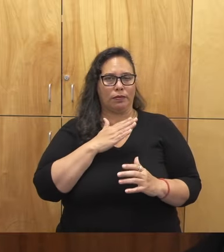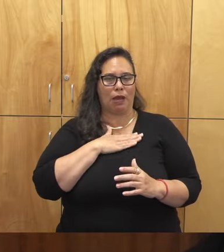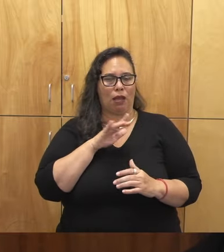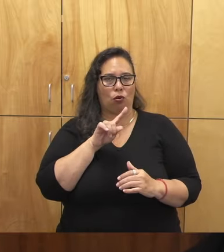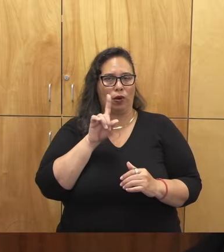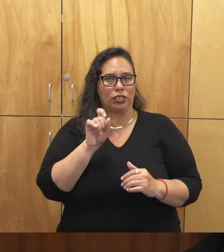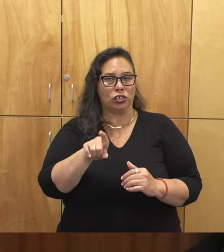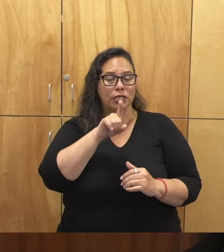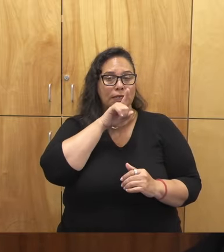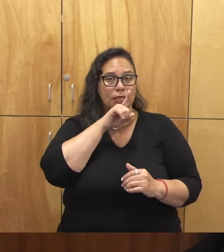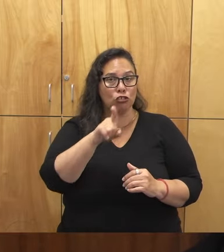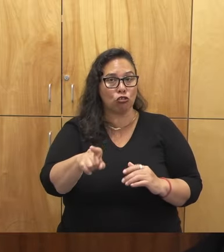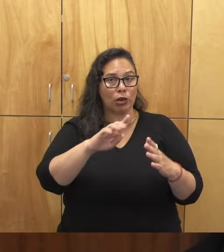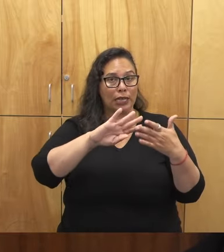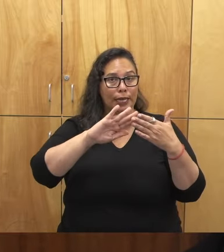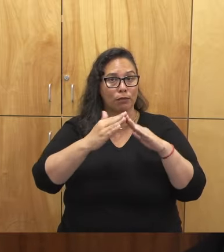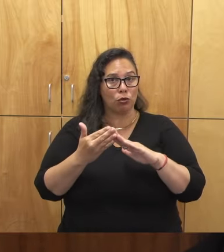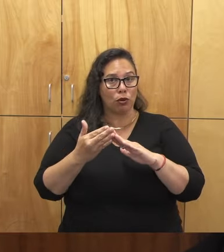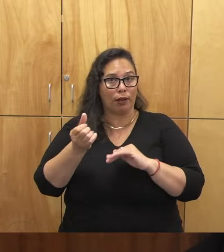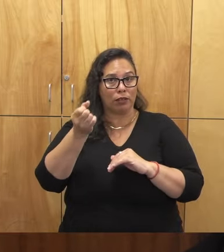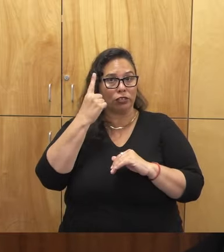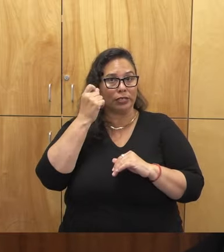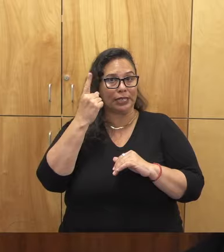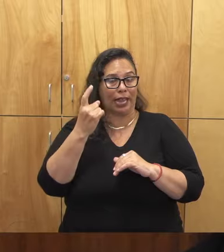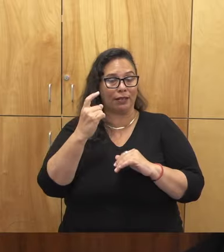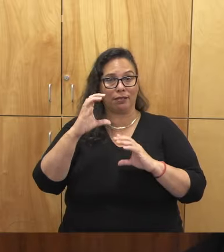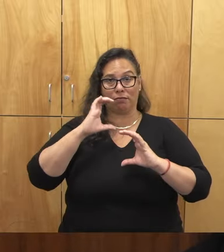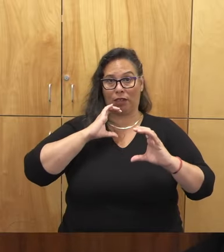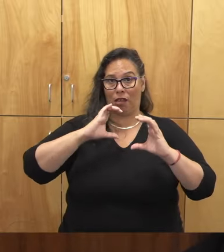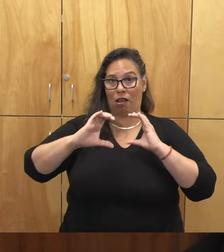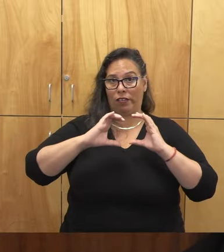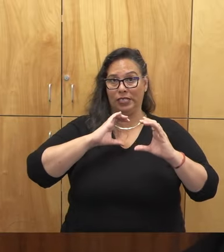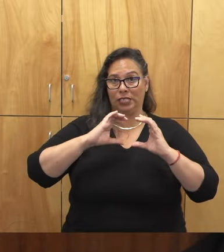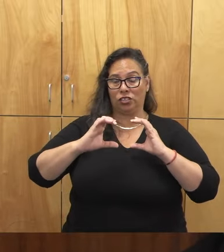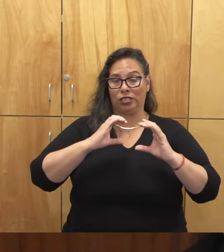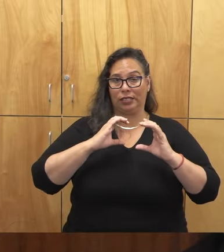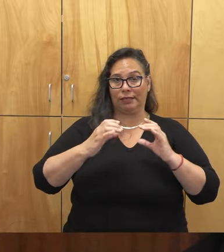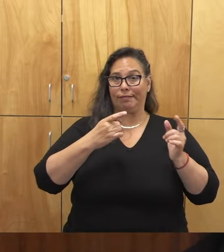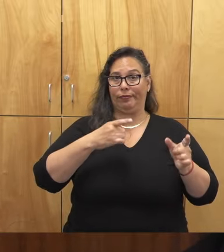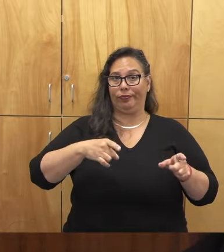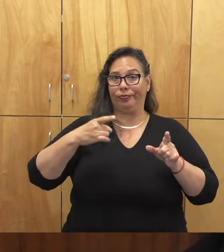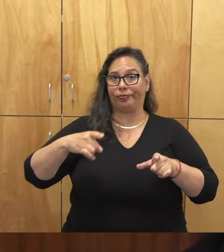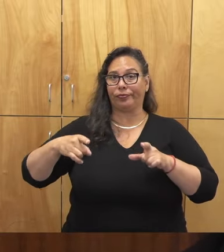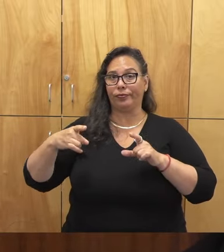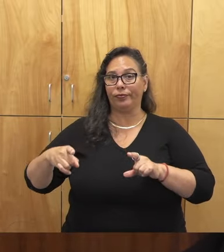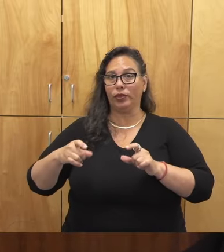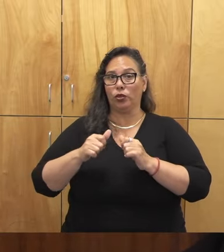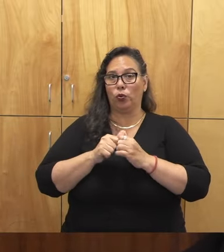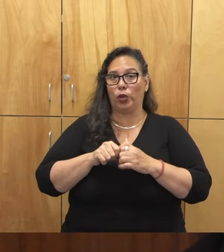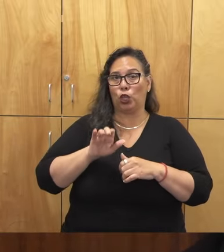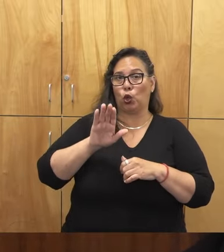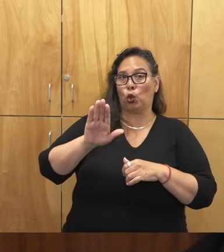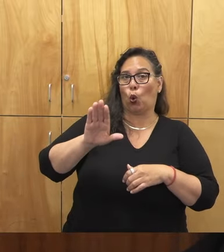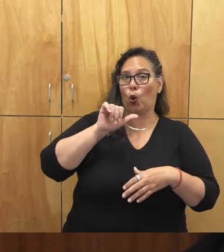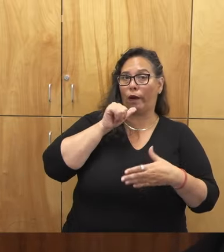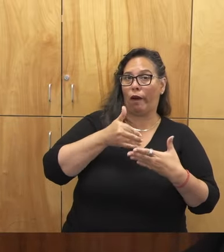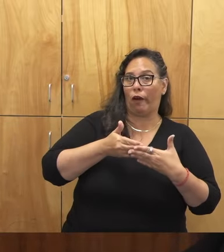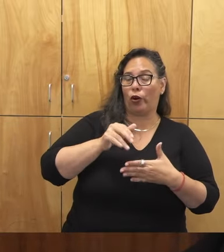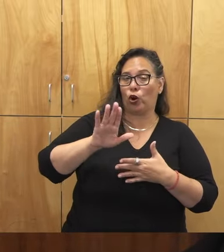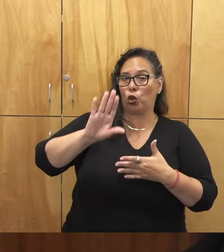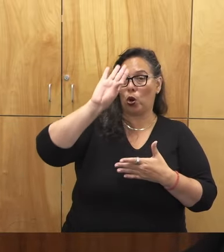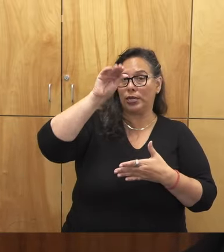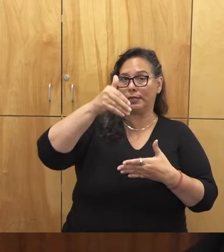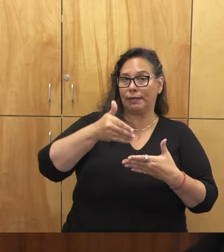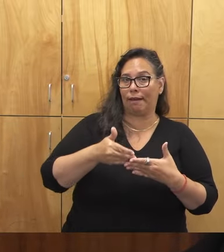sure that the community understands that the conversations that are happening with your daughter or your son on